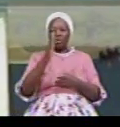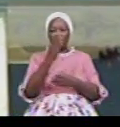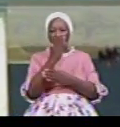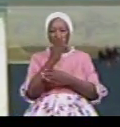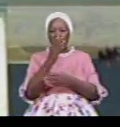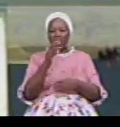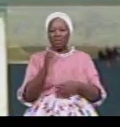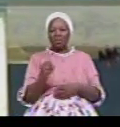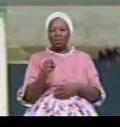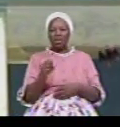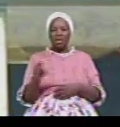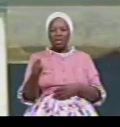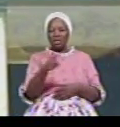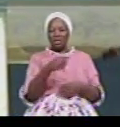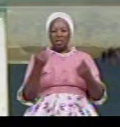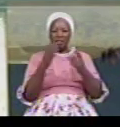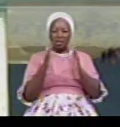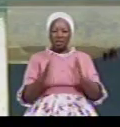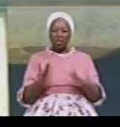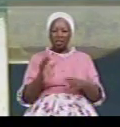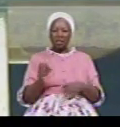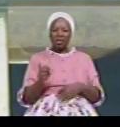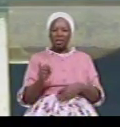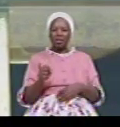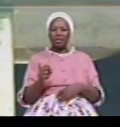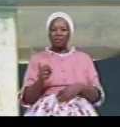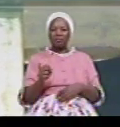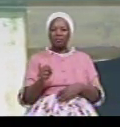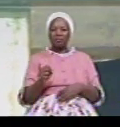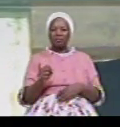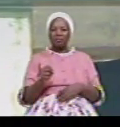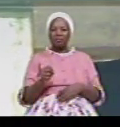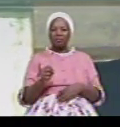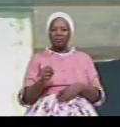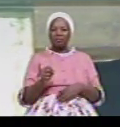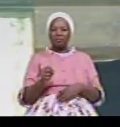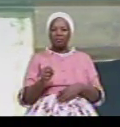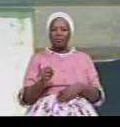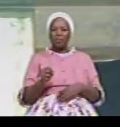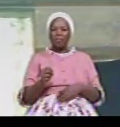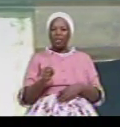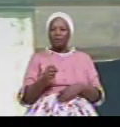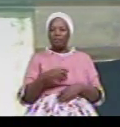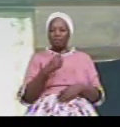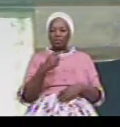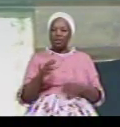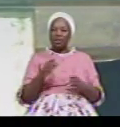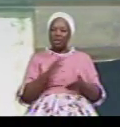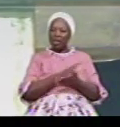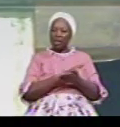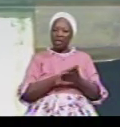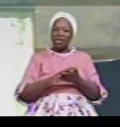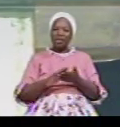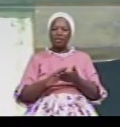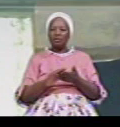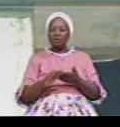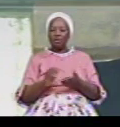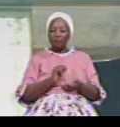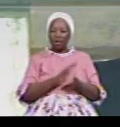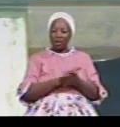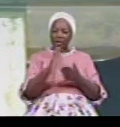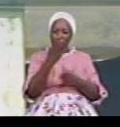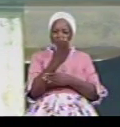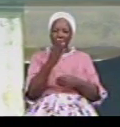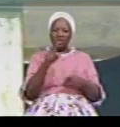ye sinners. How do we cleanse our hands? In the blood of the Lamb that was shed